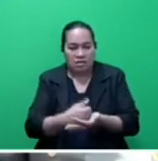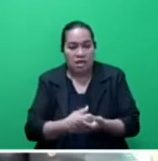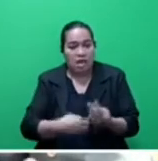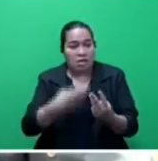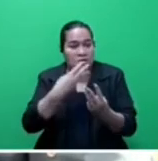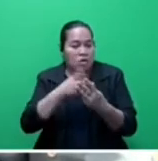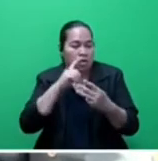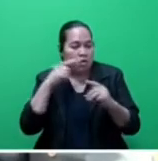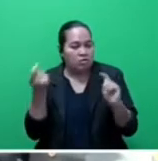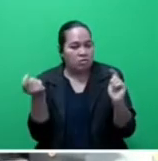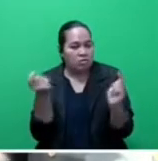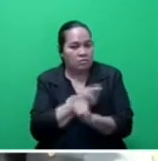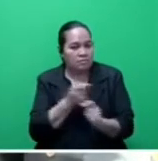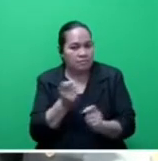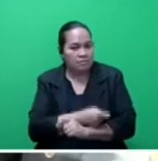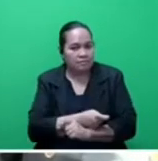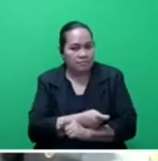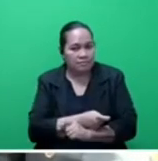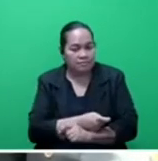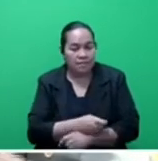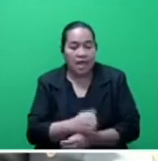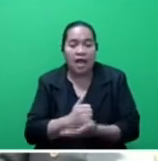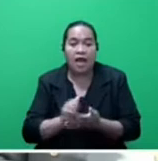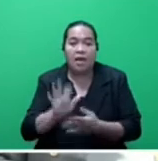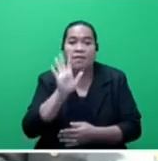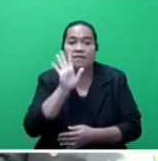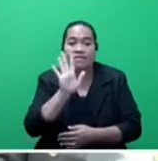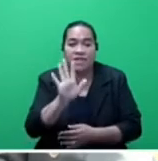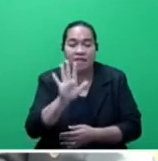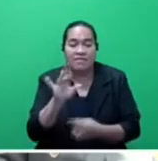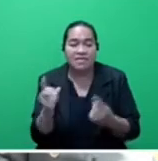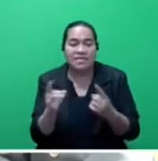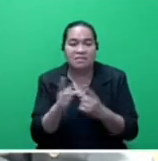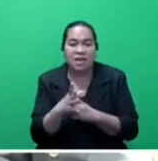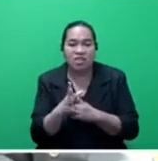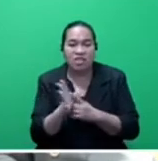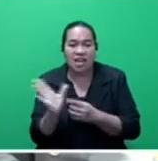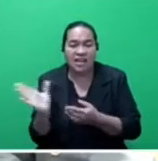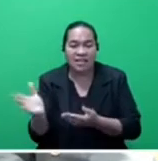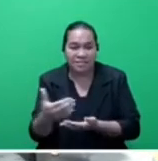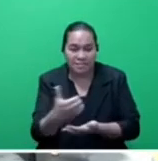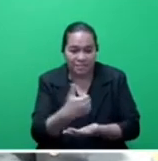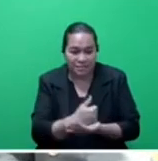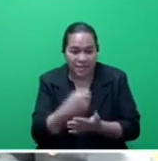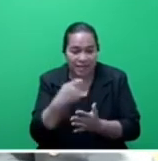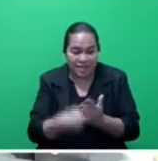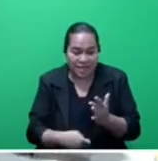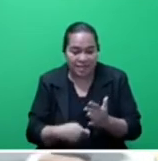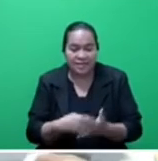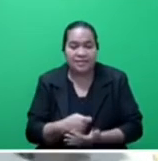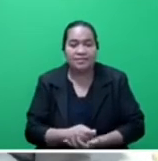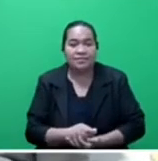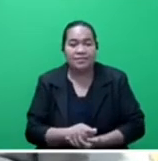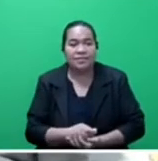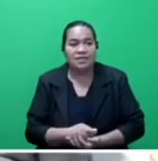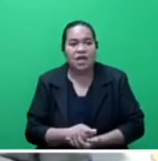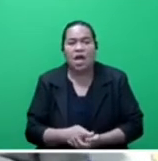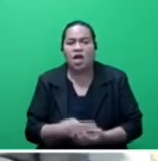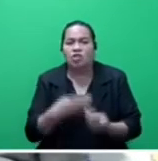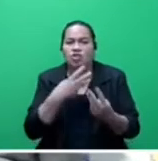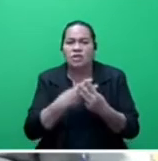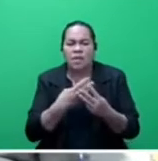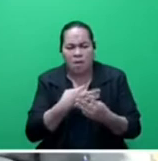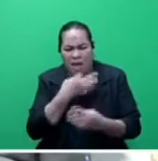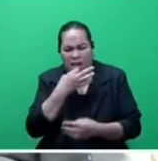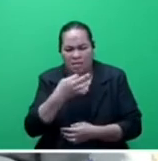this. Number 5, Honorable Speaker, is special capital gains tax on sales of shares. So SODELPA questions the difference